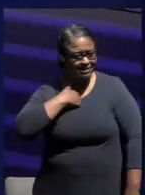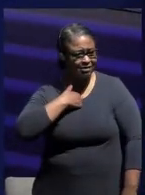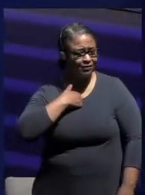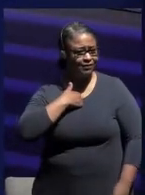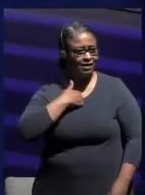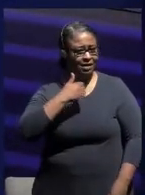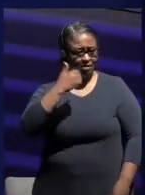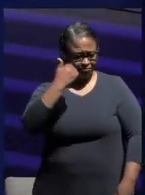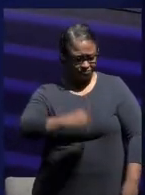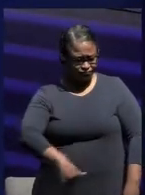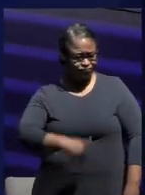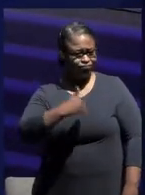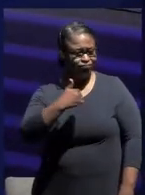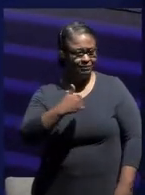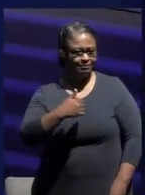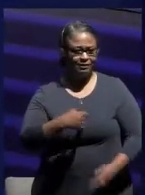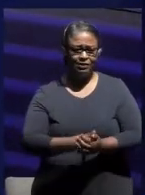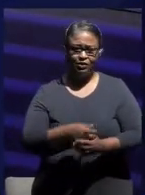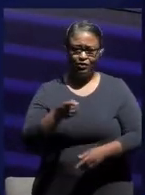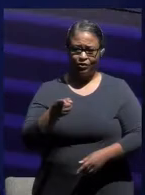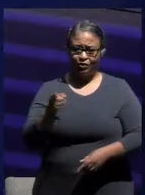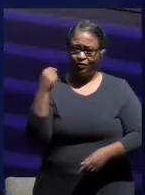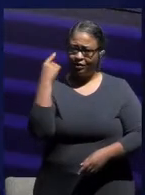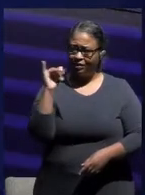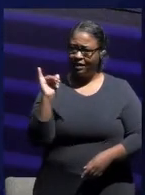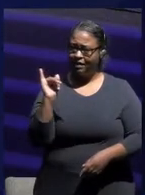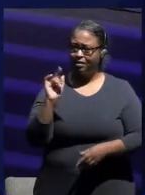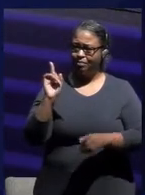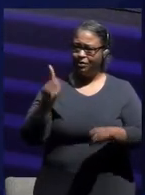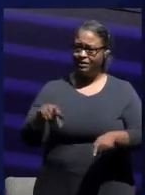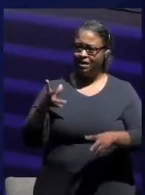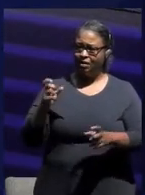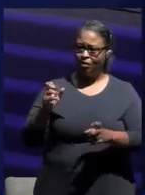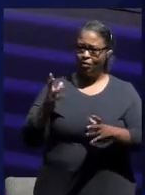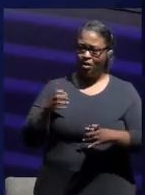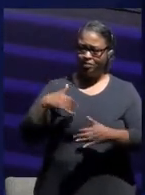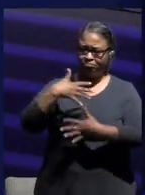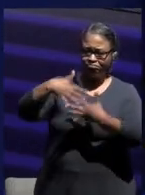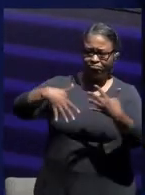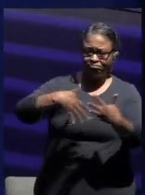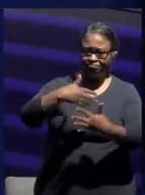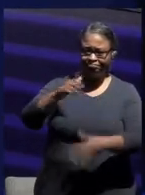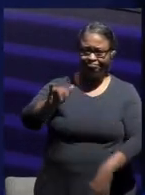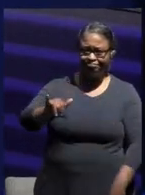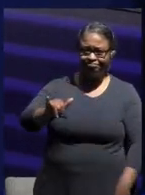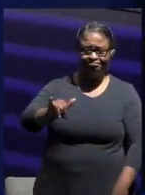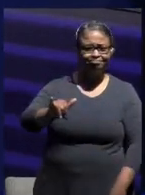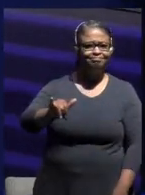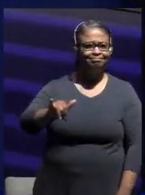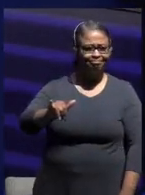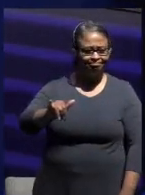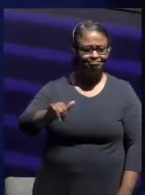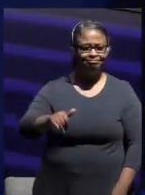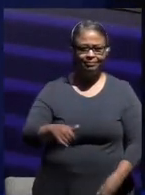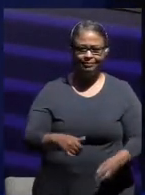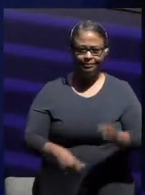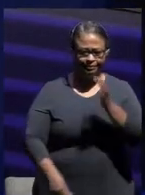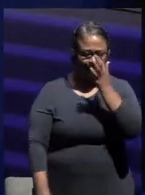I'm glad you introduced yourself. You look like a kind of person I'd like to hang out with. Oh, shucks, maybe.